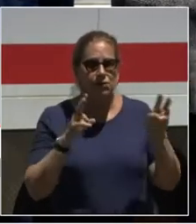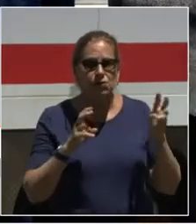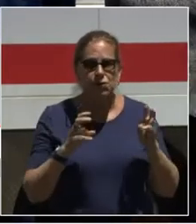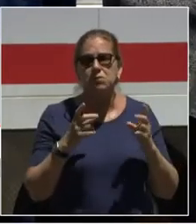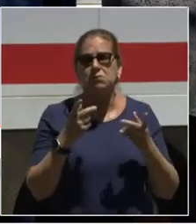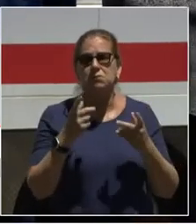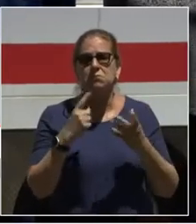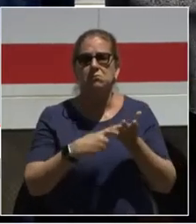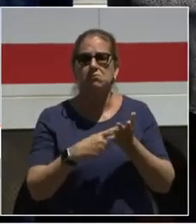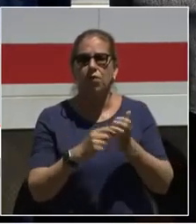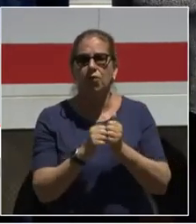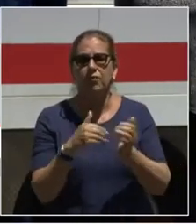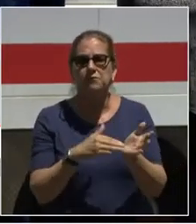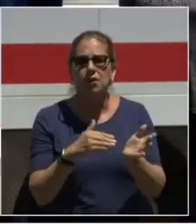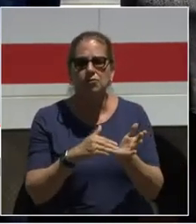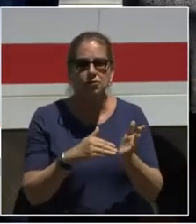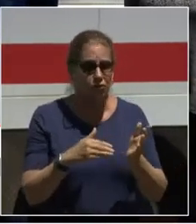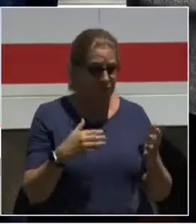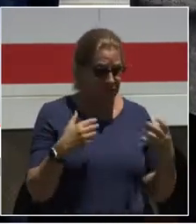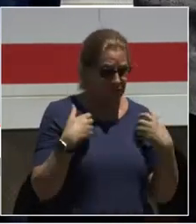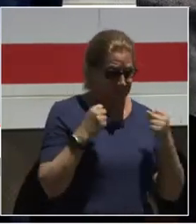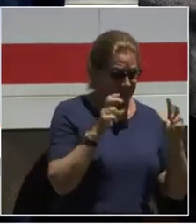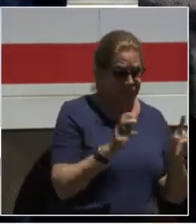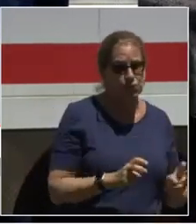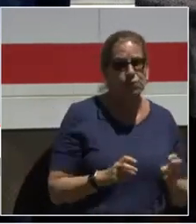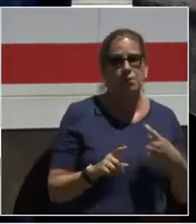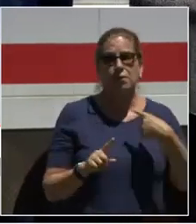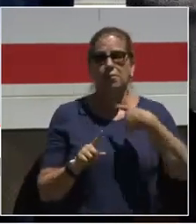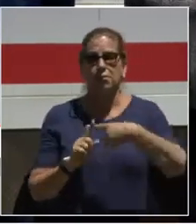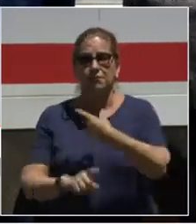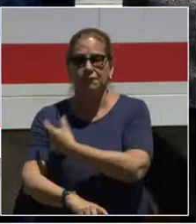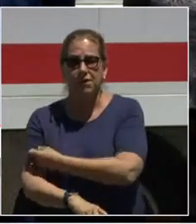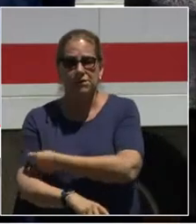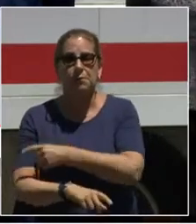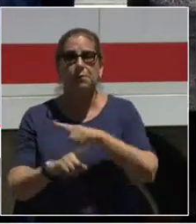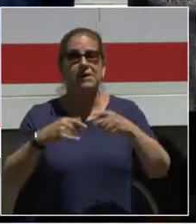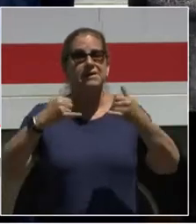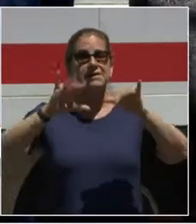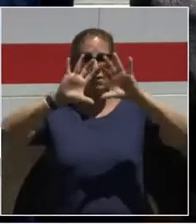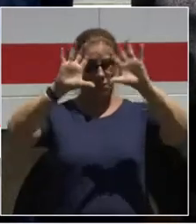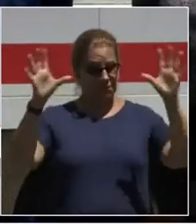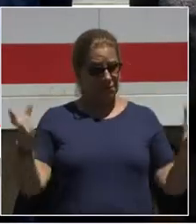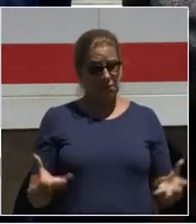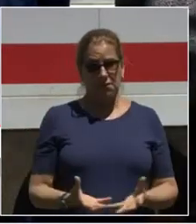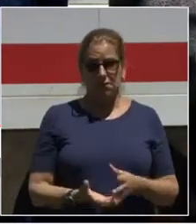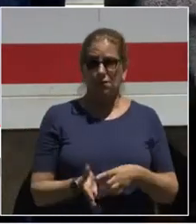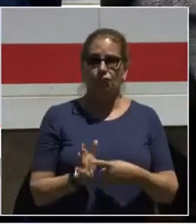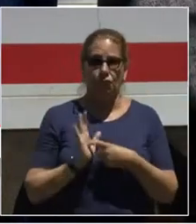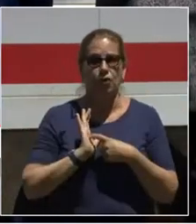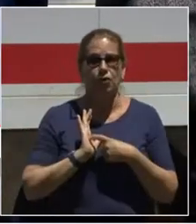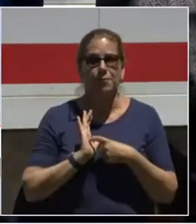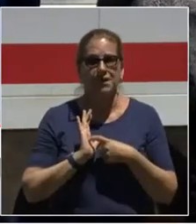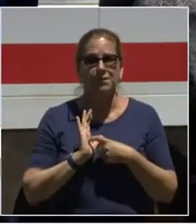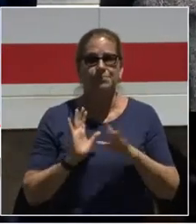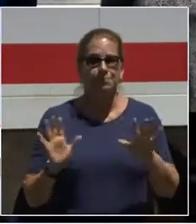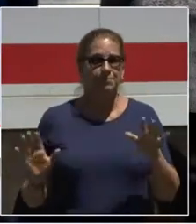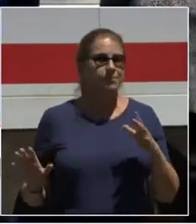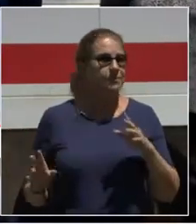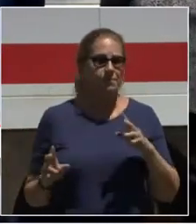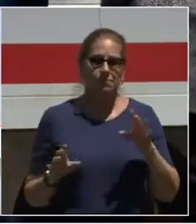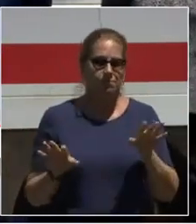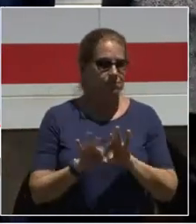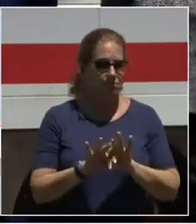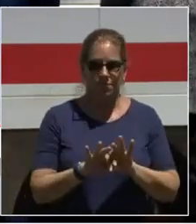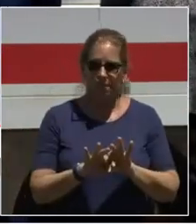a form that is necessary. I've gotten to know this form very well. It's the Universal Health